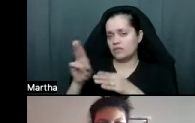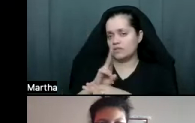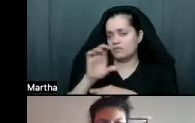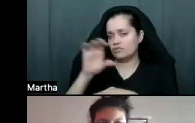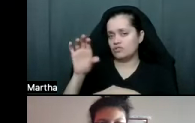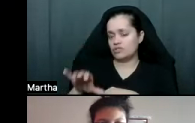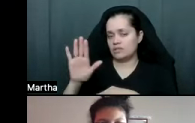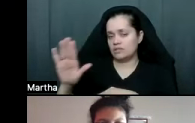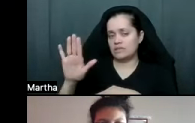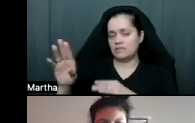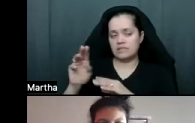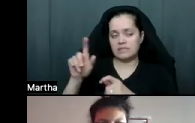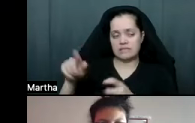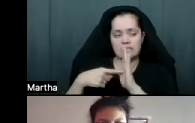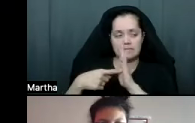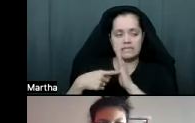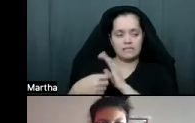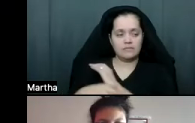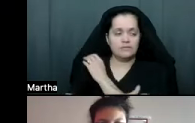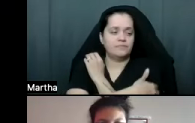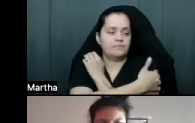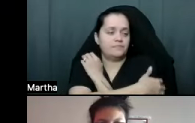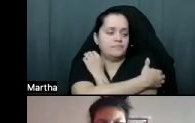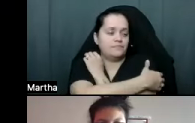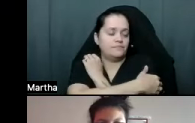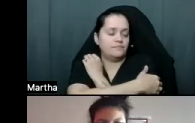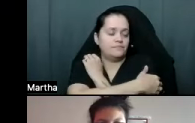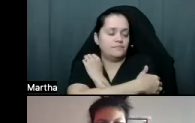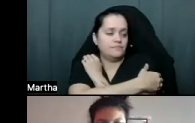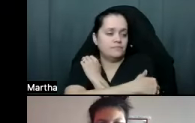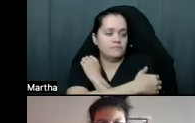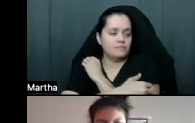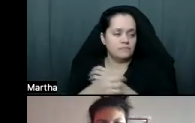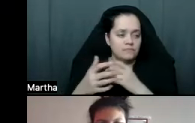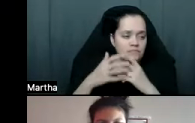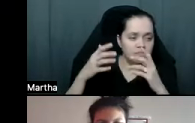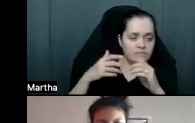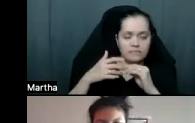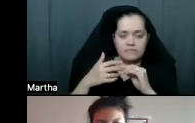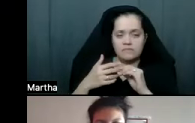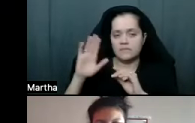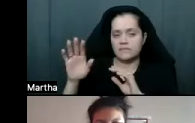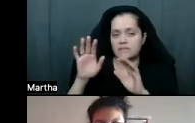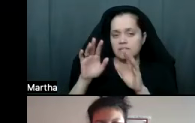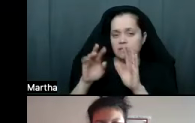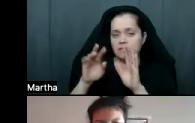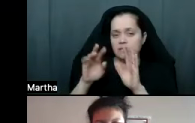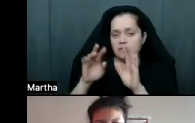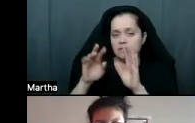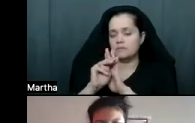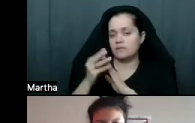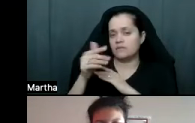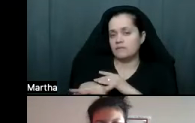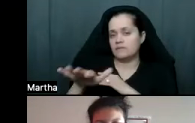as his example. And a key thing to his model is land